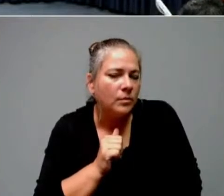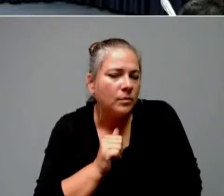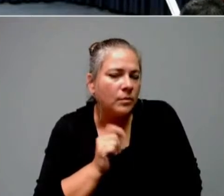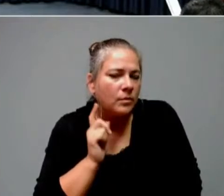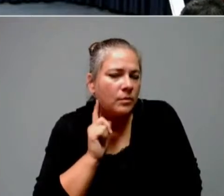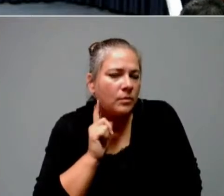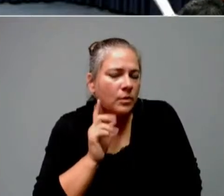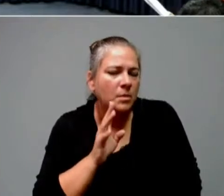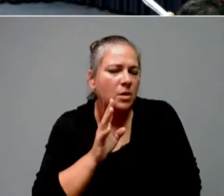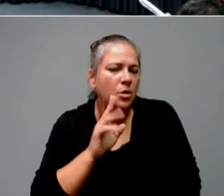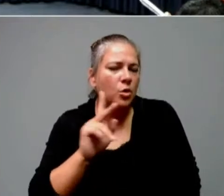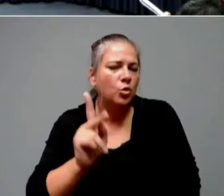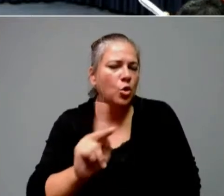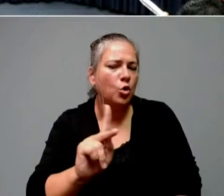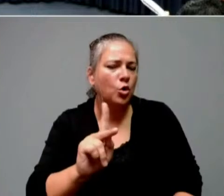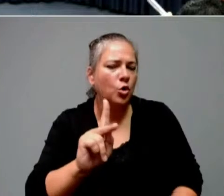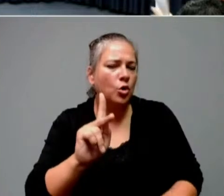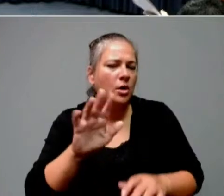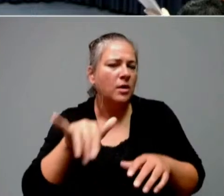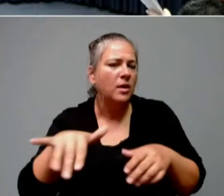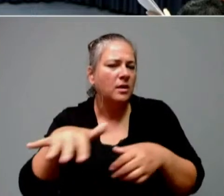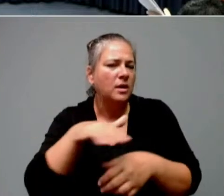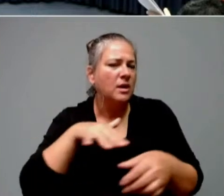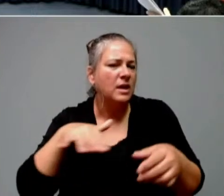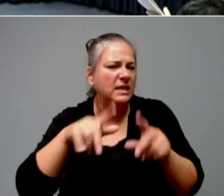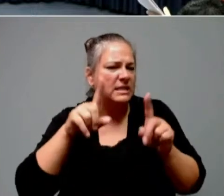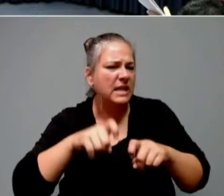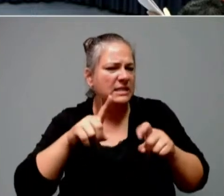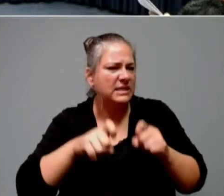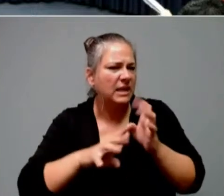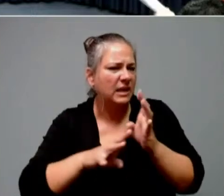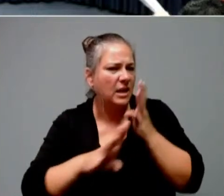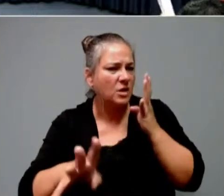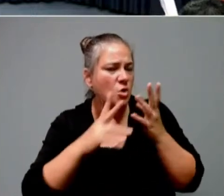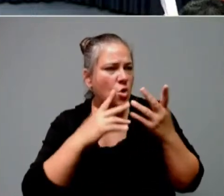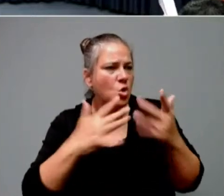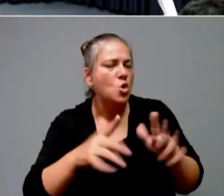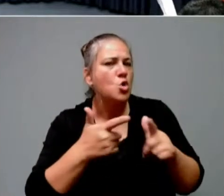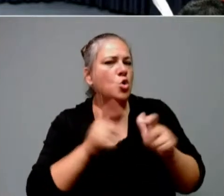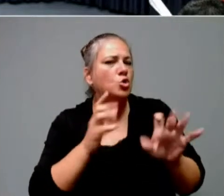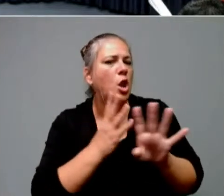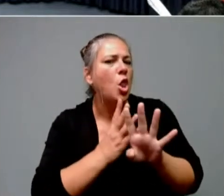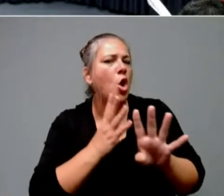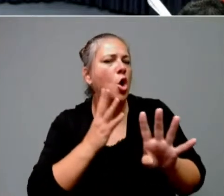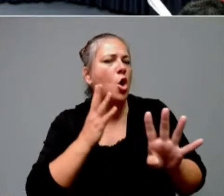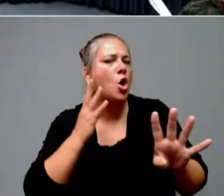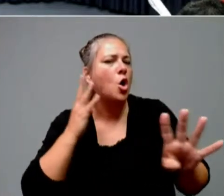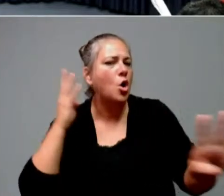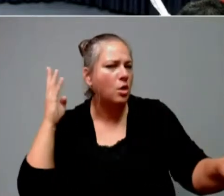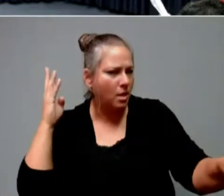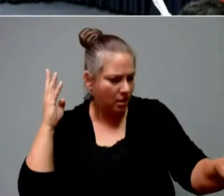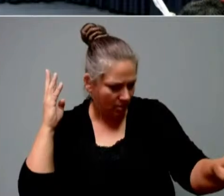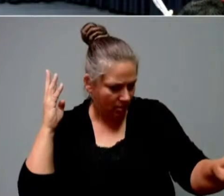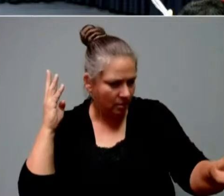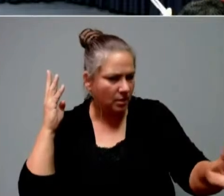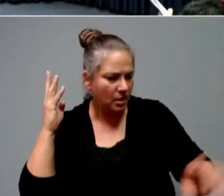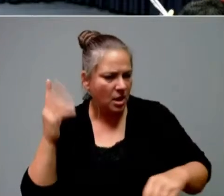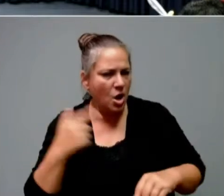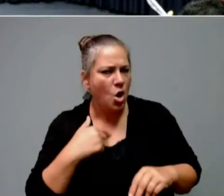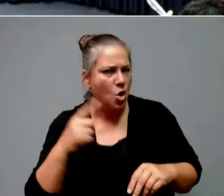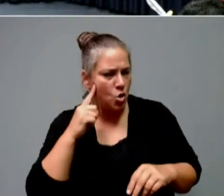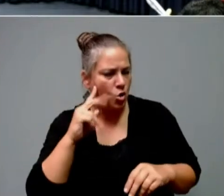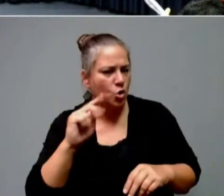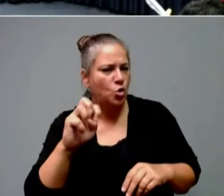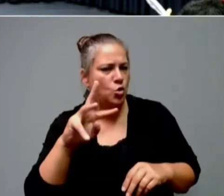Fieldhouse testing area. Huge line of cars out there. And that kind of brought to mind, I'd heard on a news report this